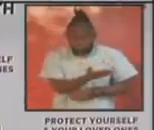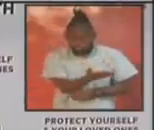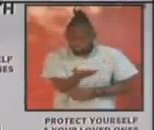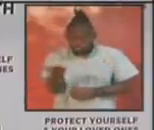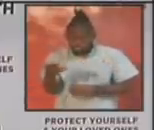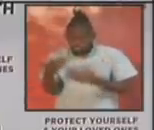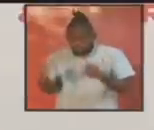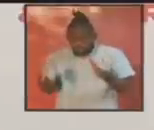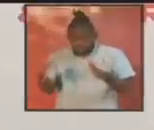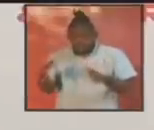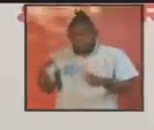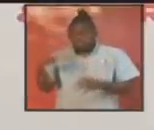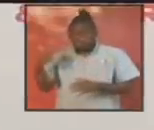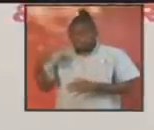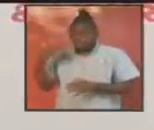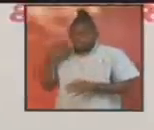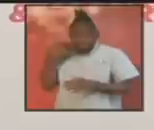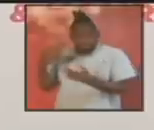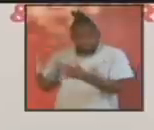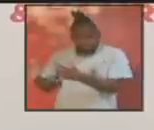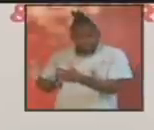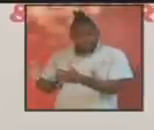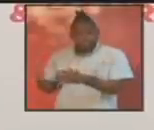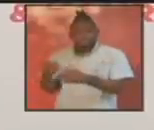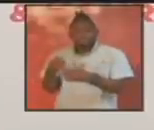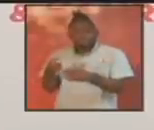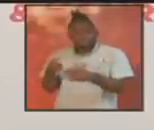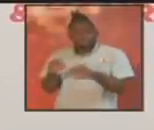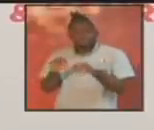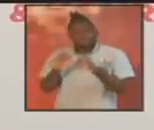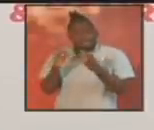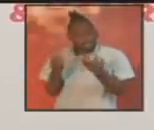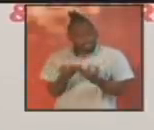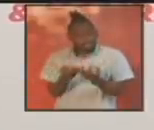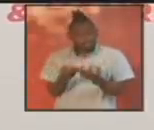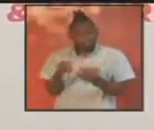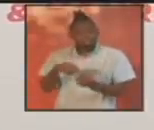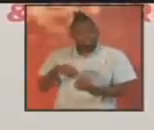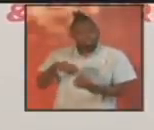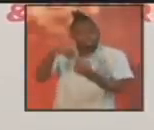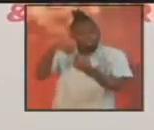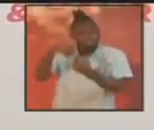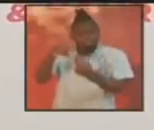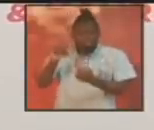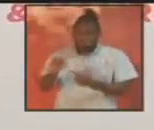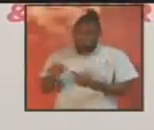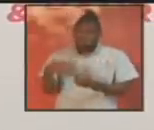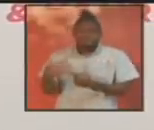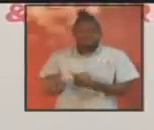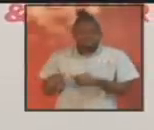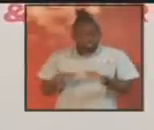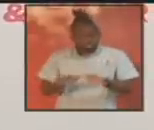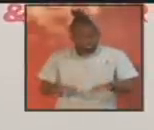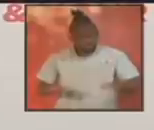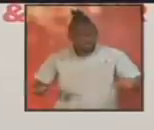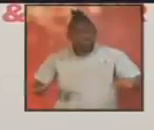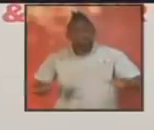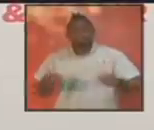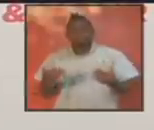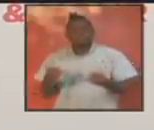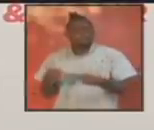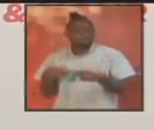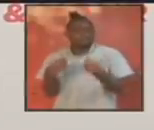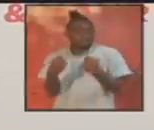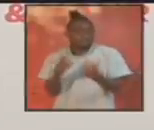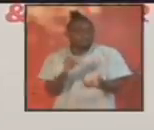loved ones are well vaccinated as well, especially our children. We go now to the epidemiological update from